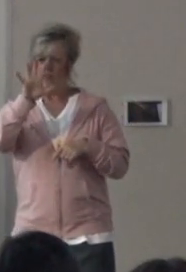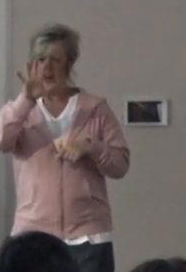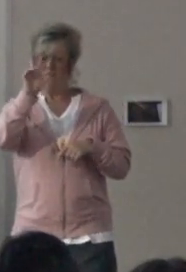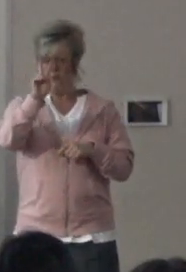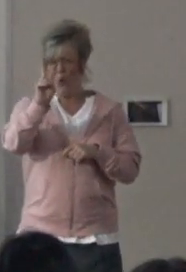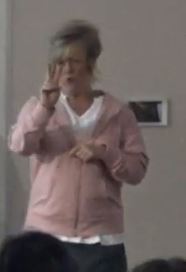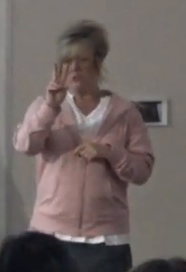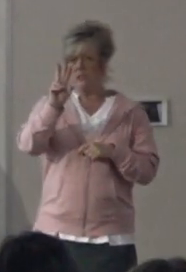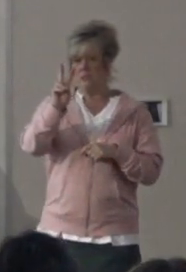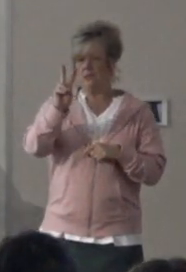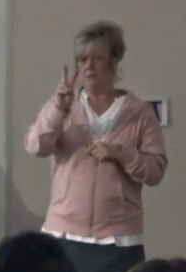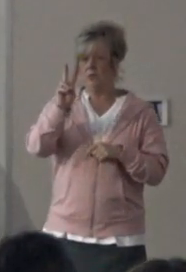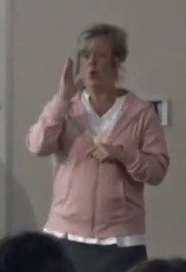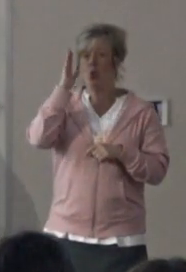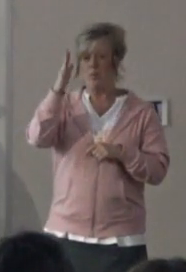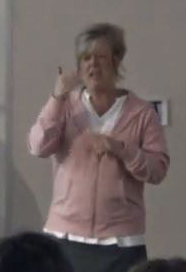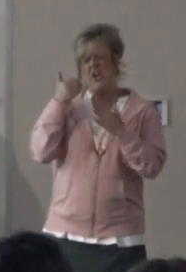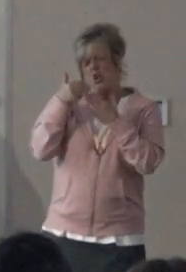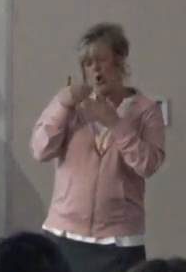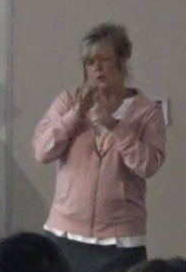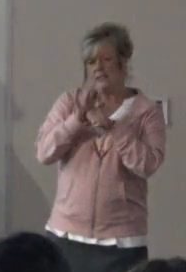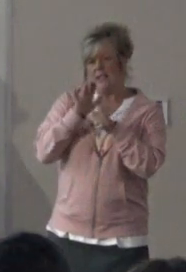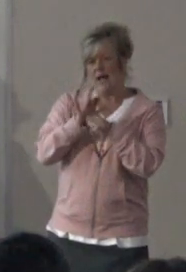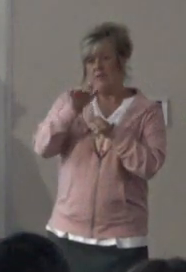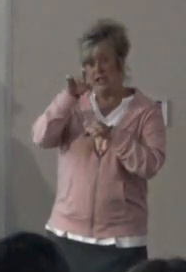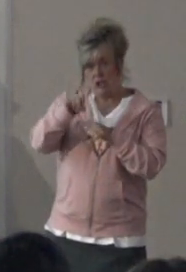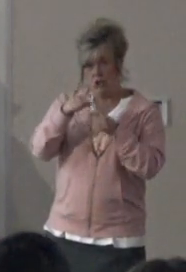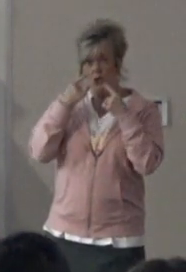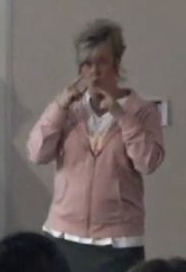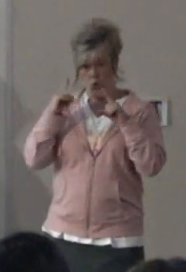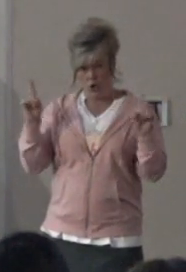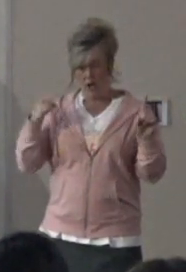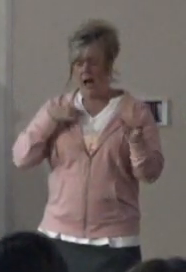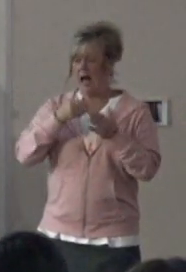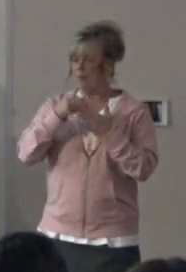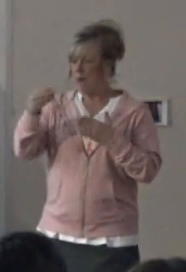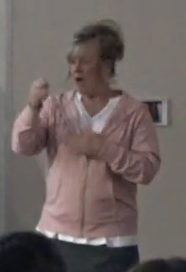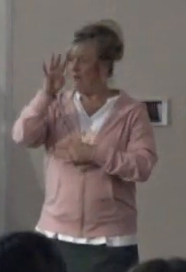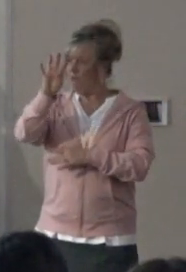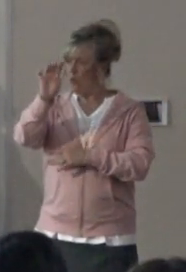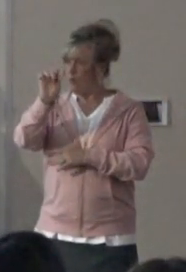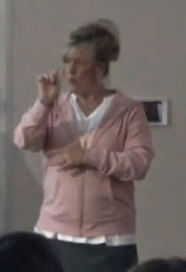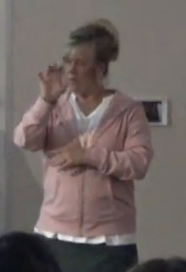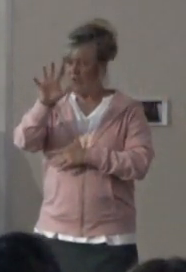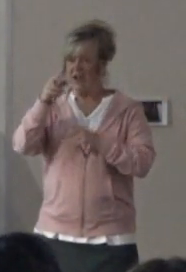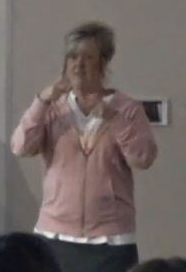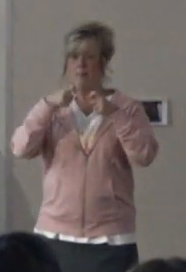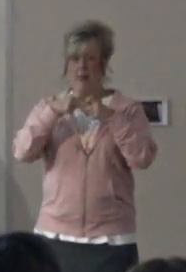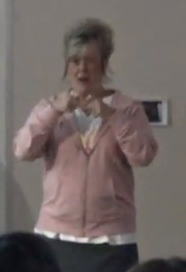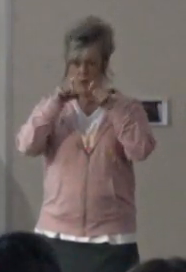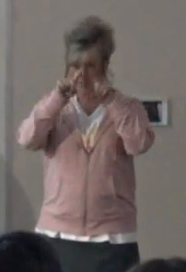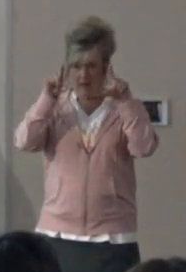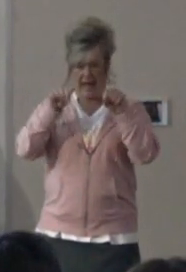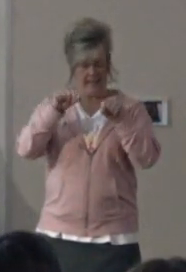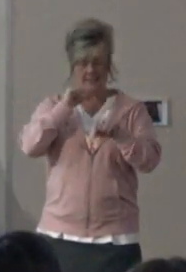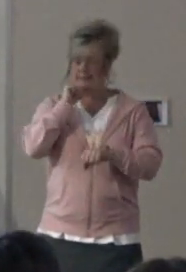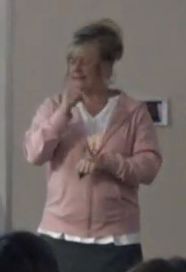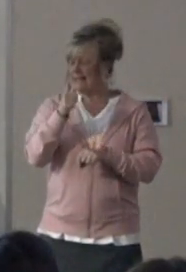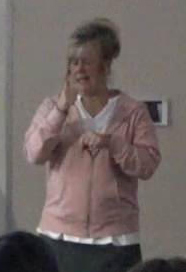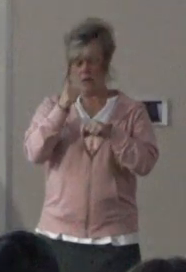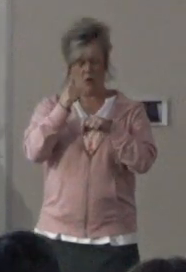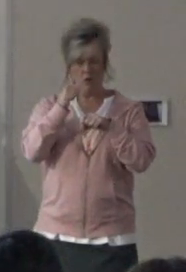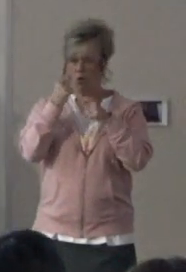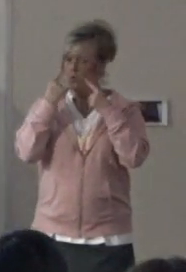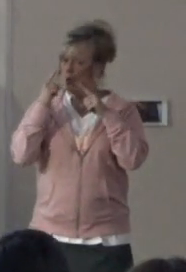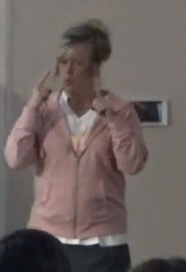for my 5-volt Arduino would be close enough and it should work. So I bought a 4.5 volt battery pack and it didn't work. And I was